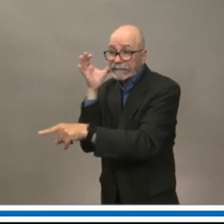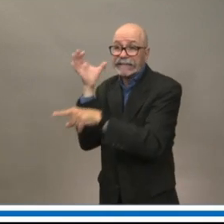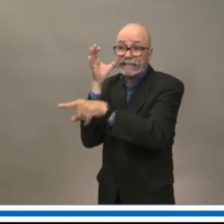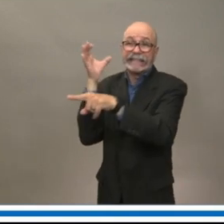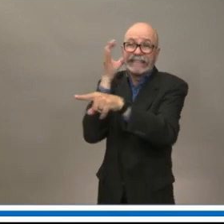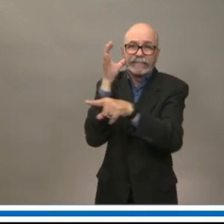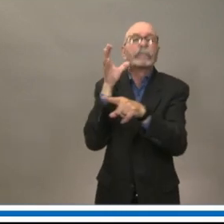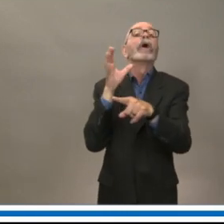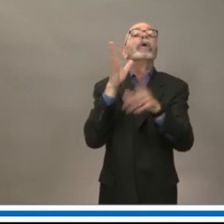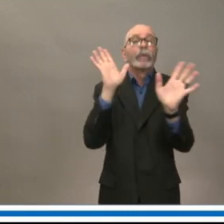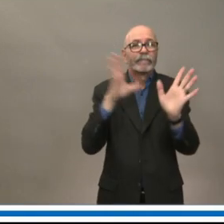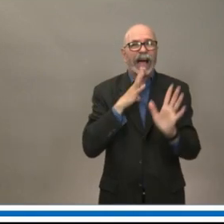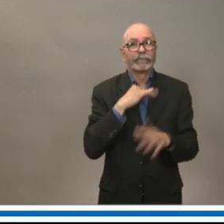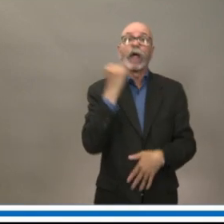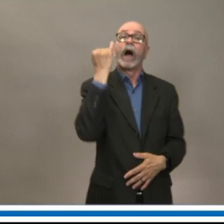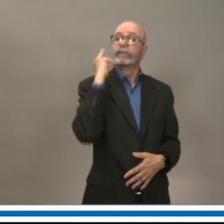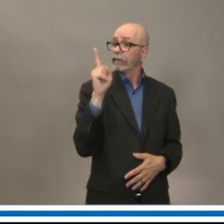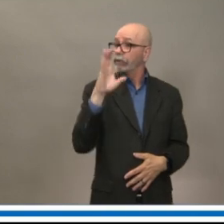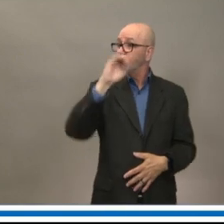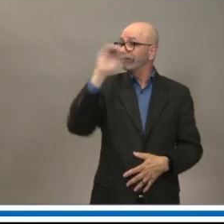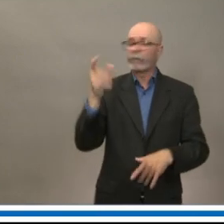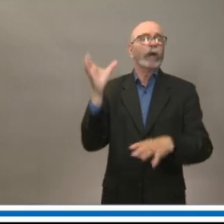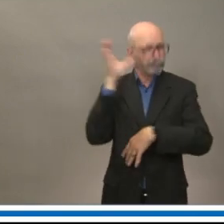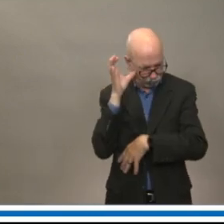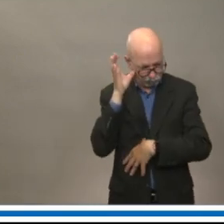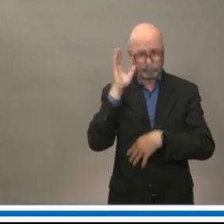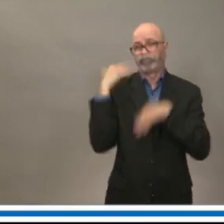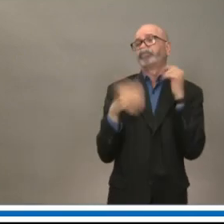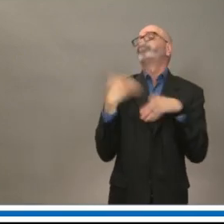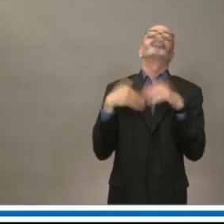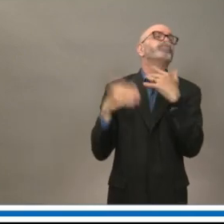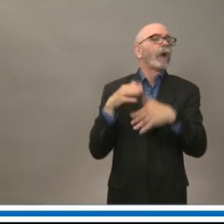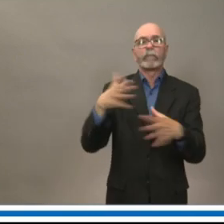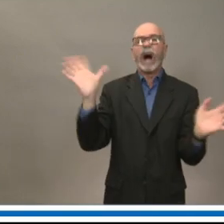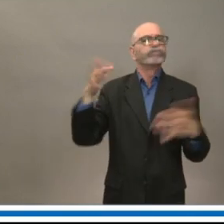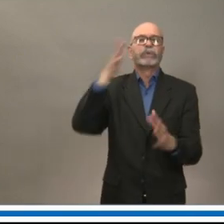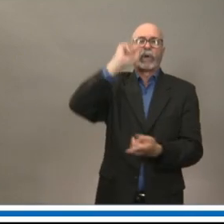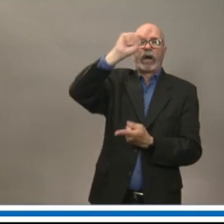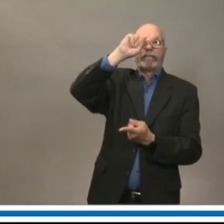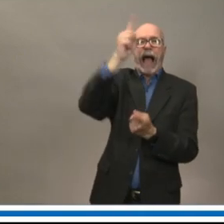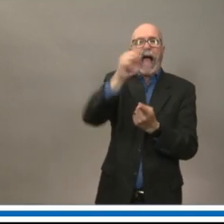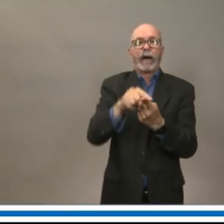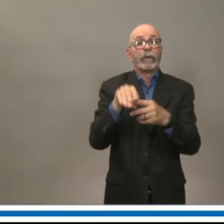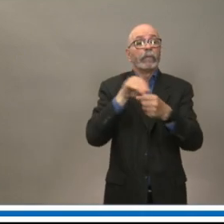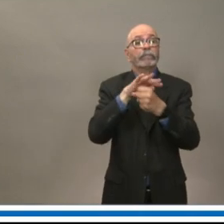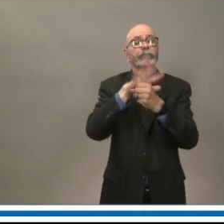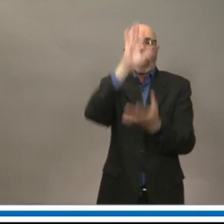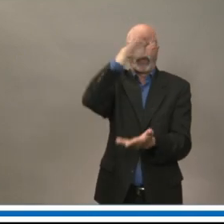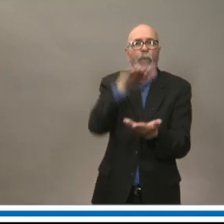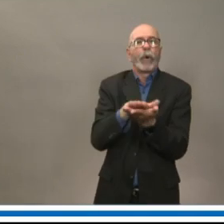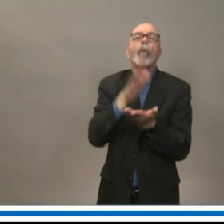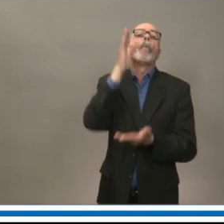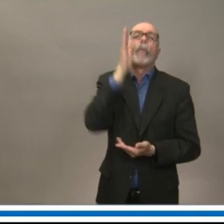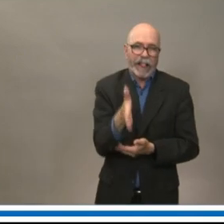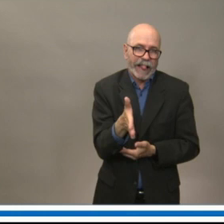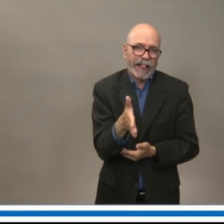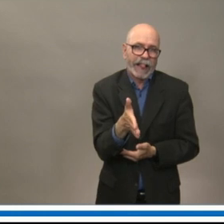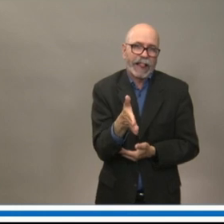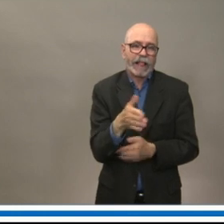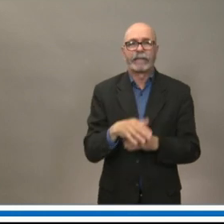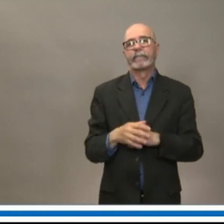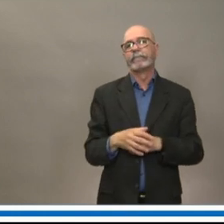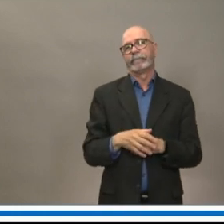the impact of this virus, and the sooner we get out of this and life can start to return to normal. Shayna, do you have a